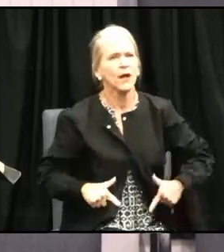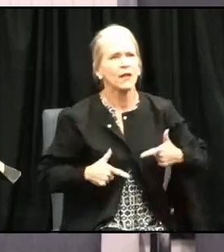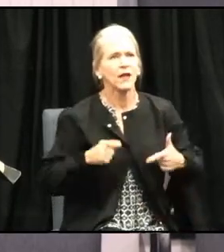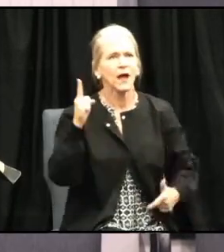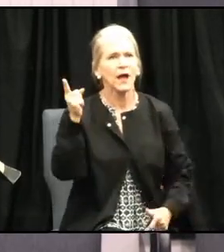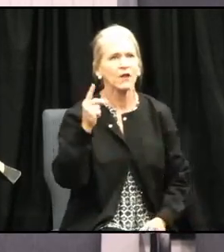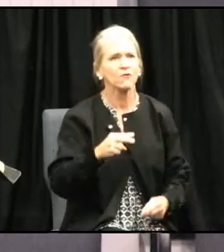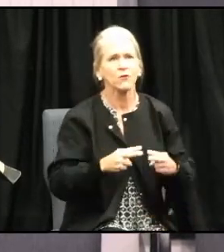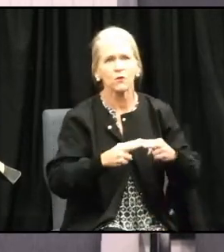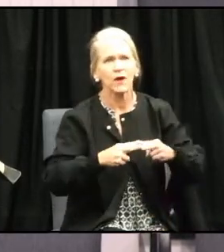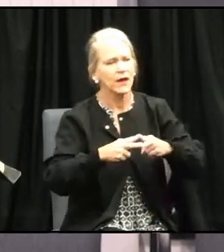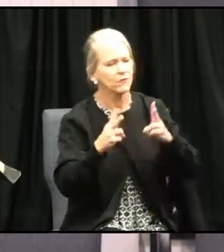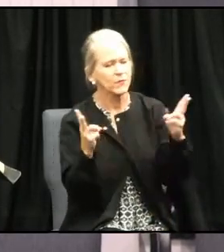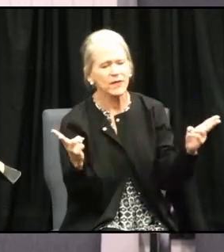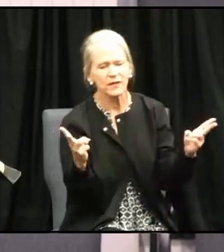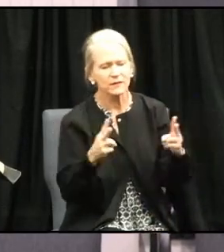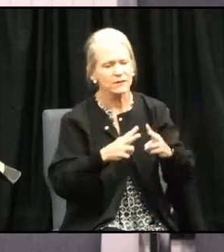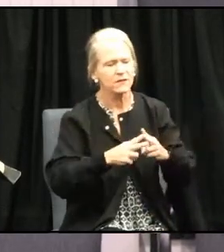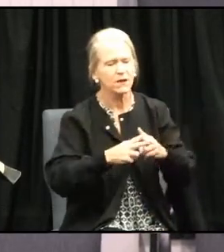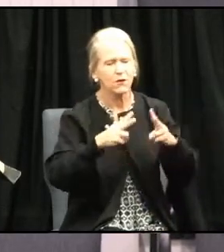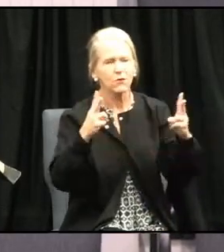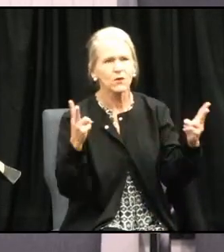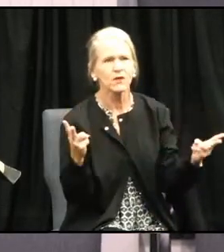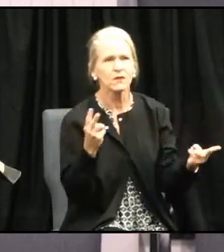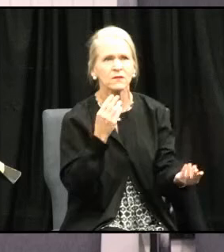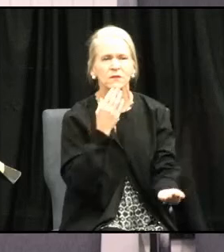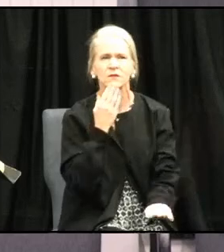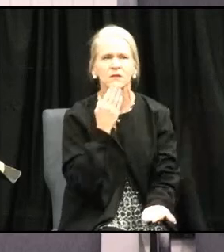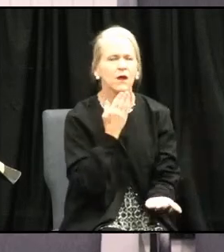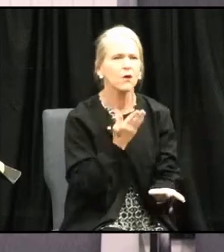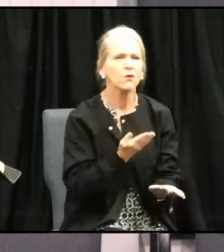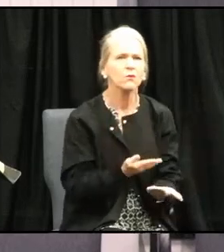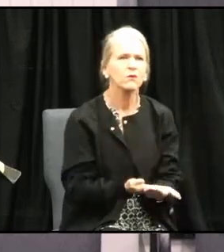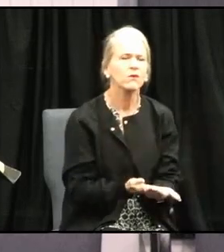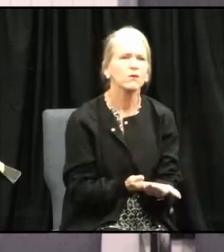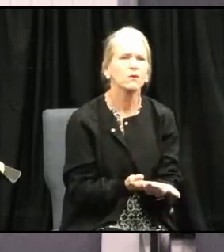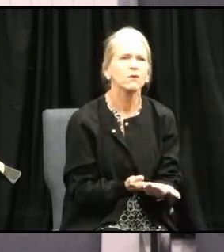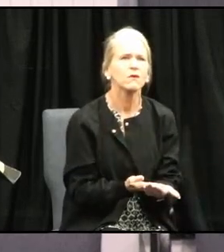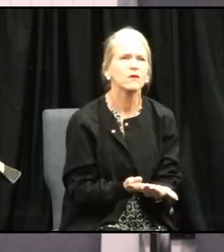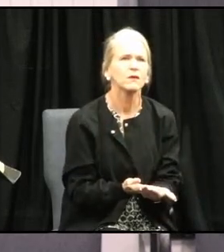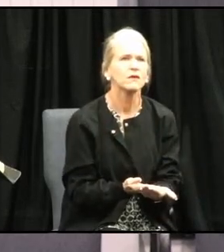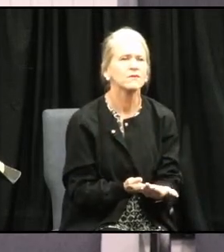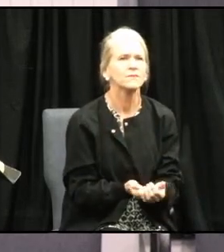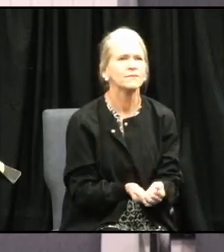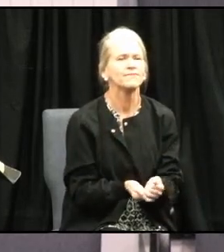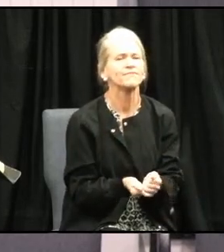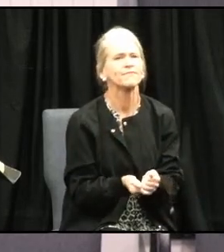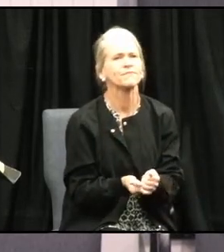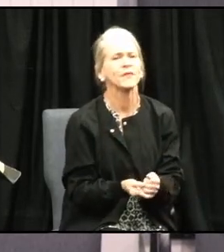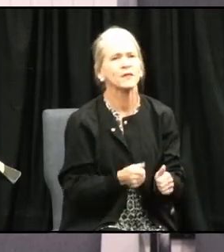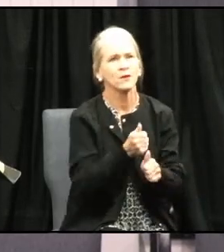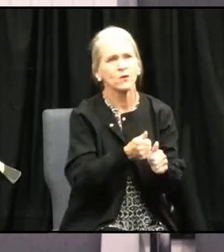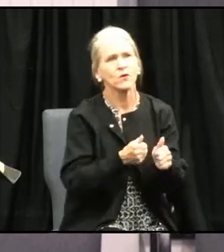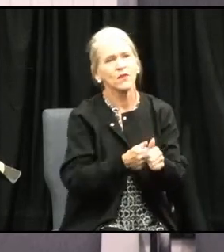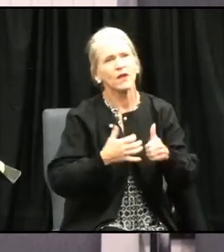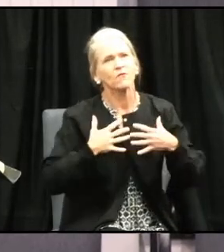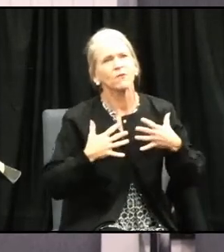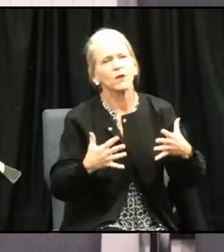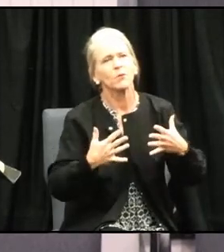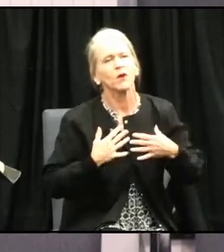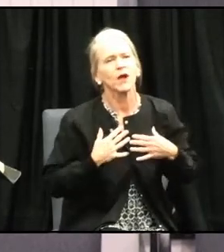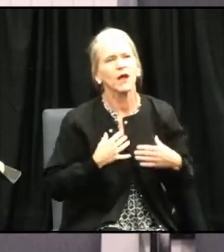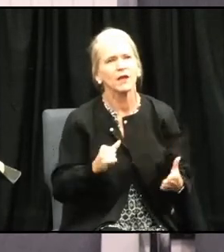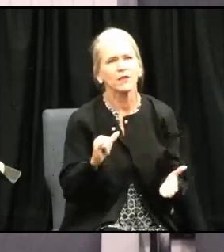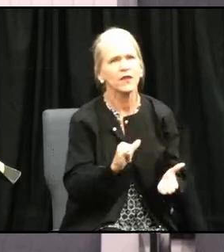All my life, you have been so, so good. With